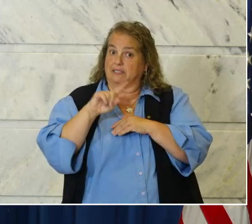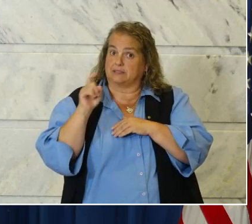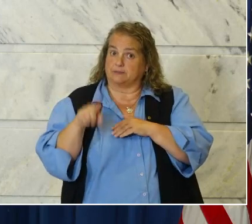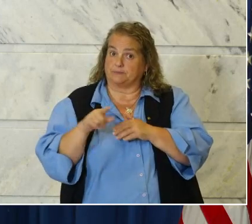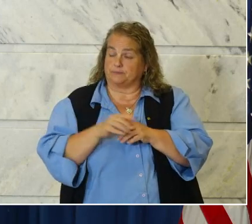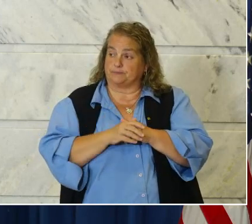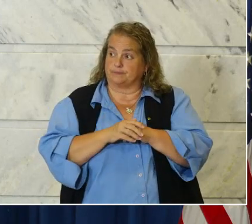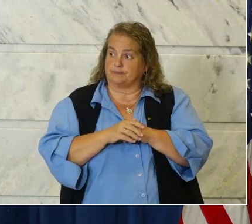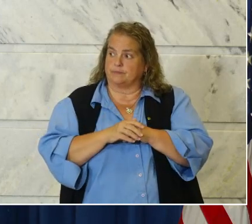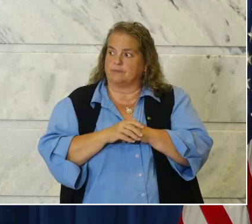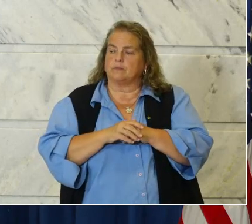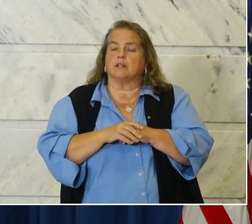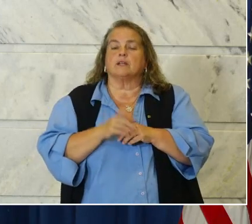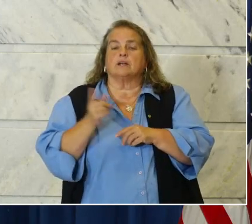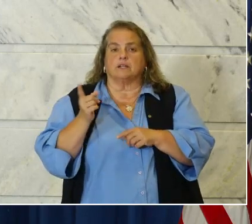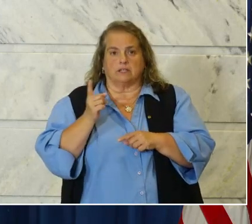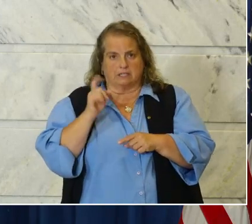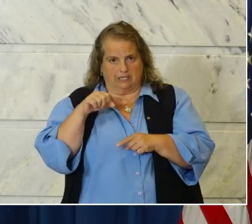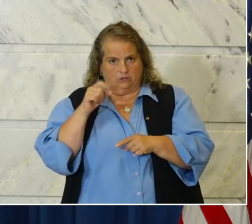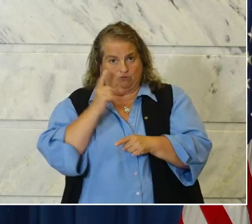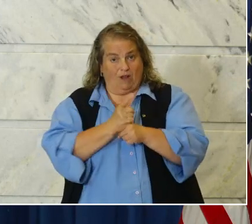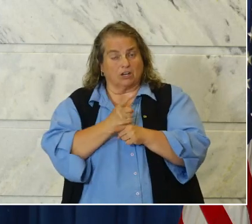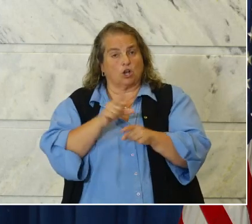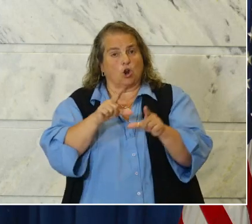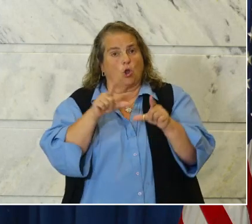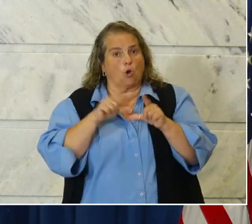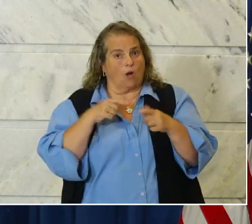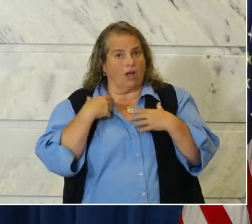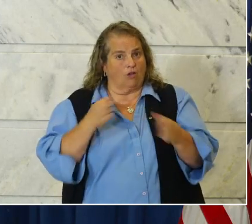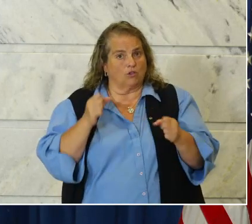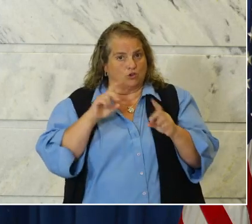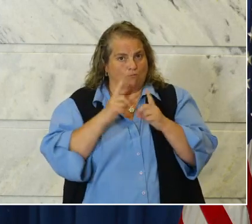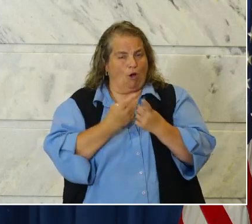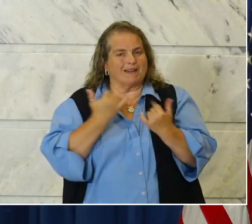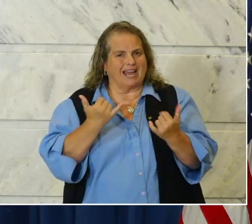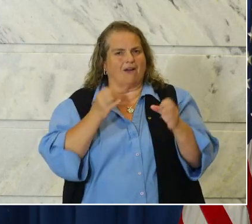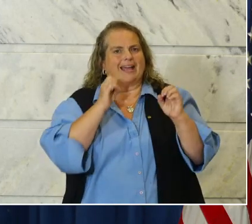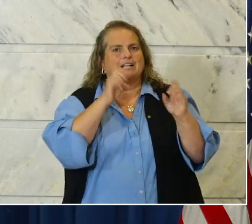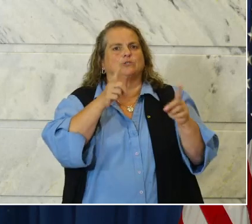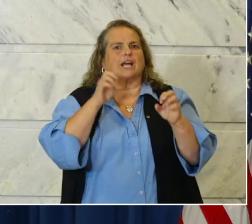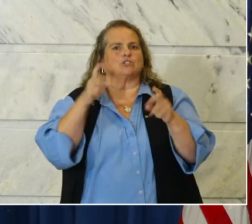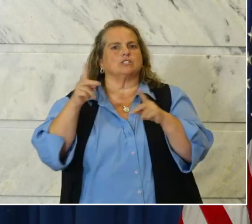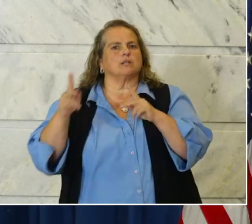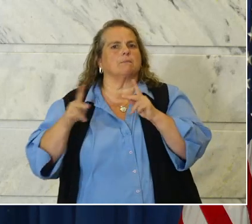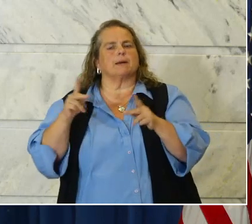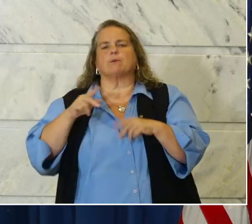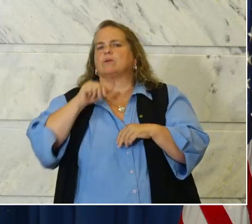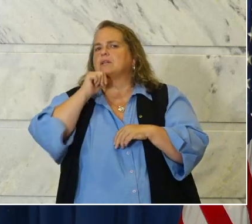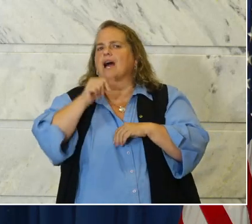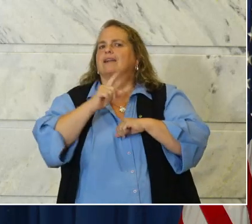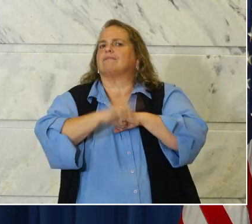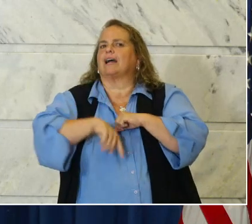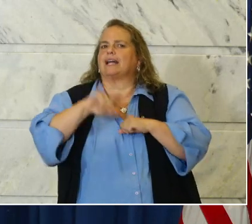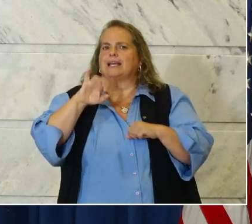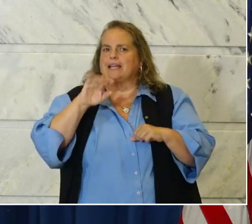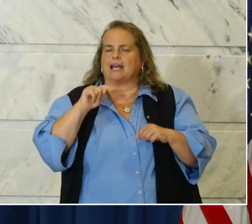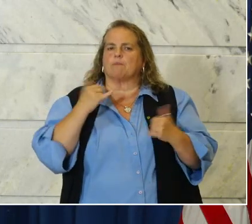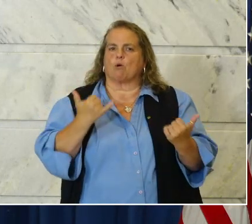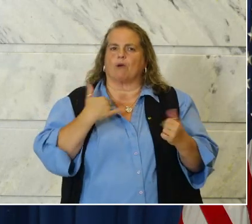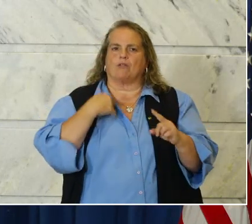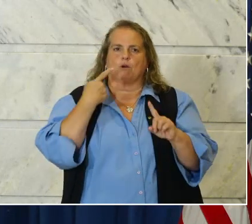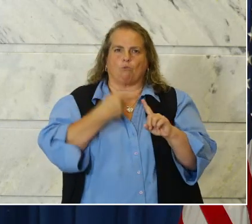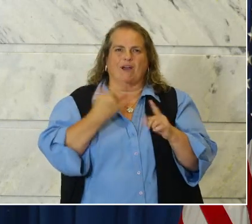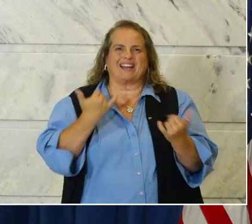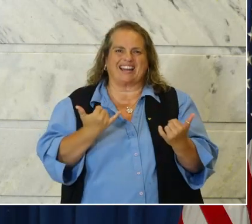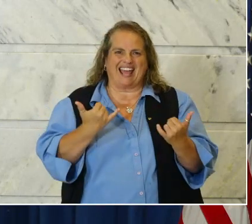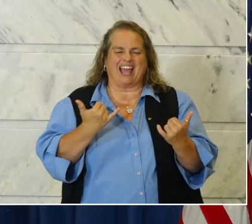is local health departments being in an education phase and maybe not having moved to the fine phase. We're at a point now where we got to